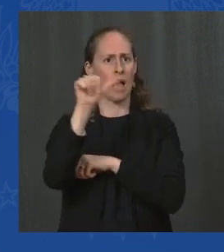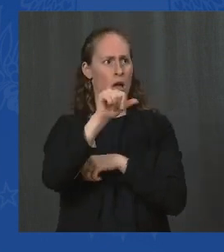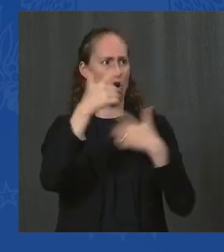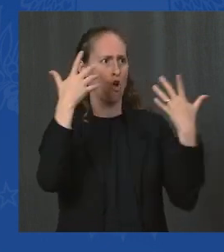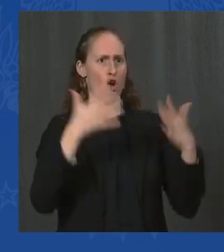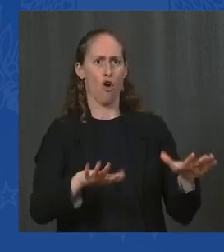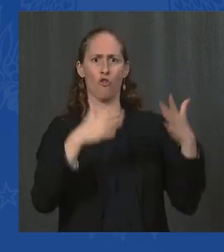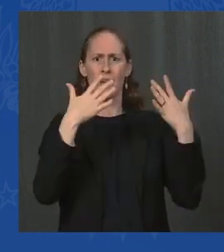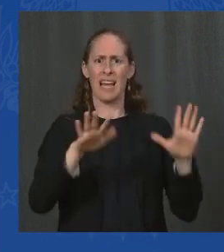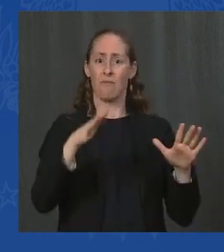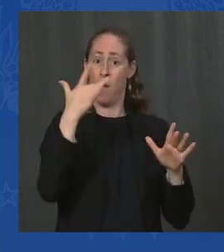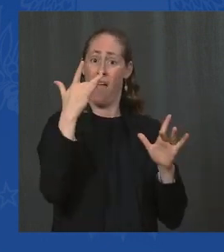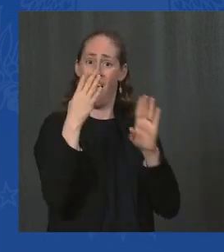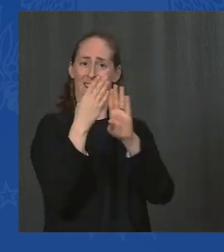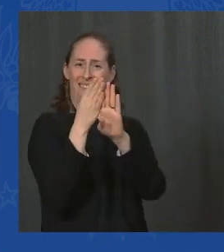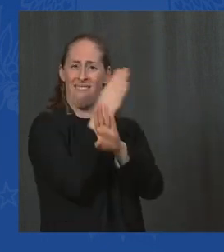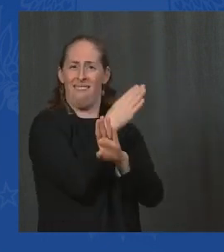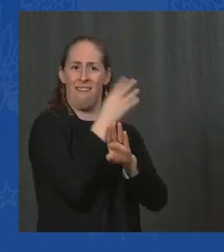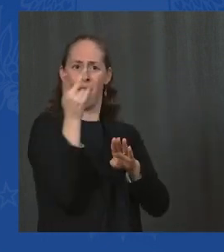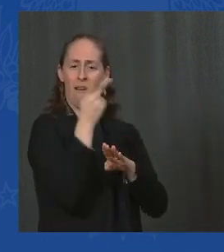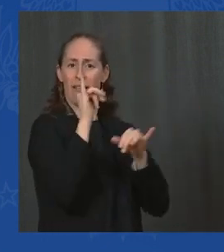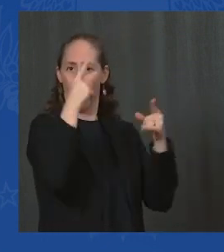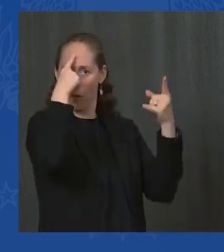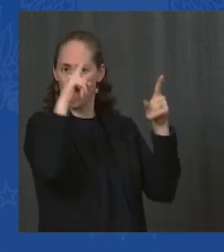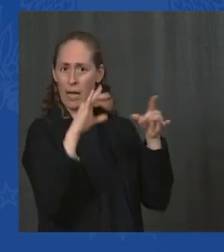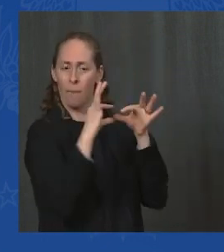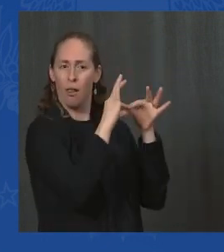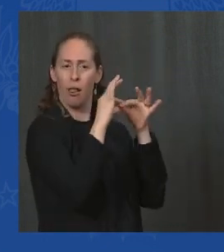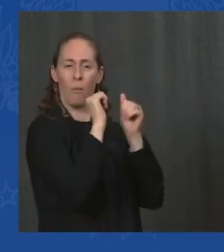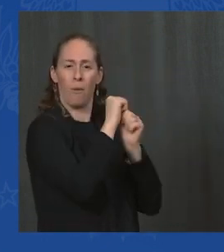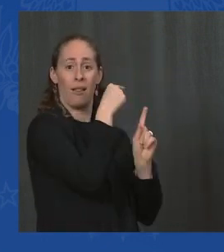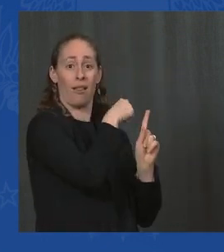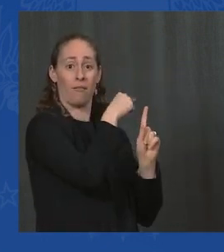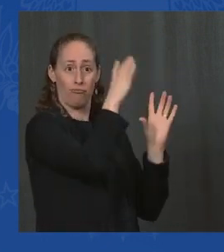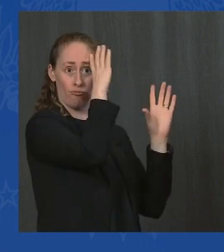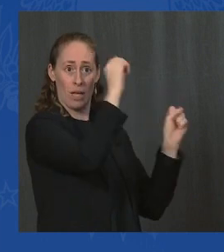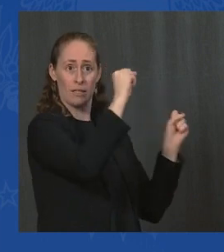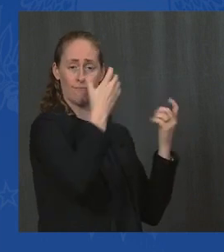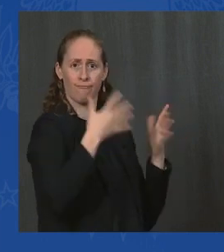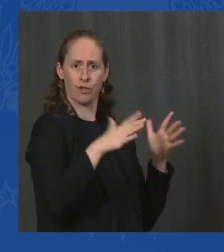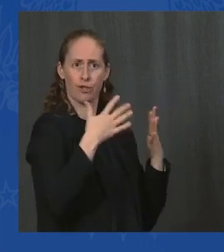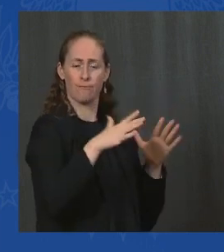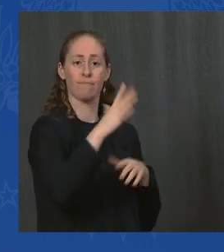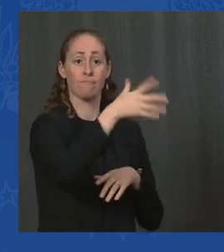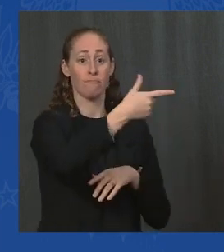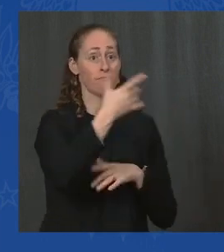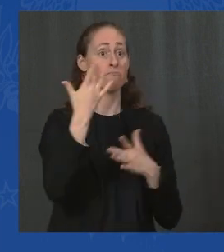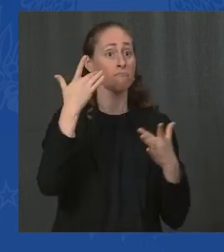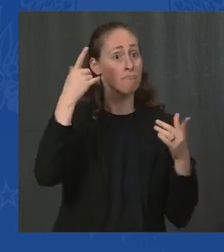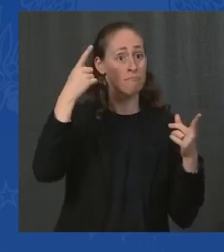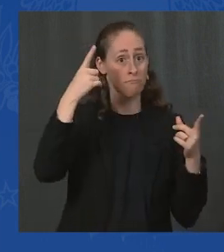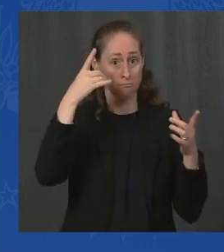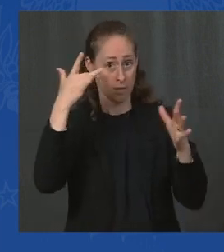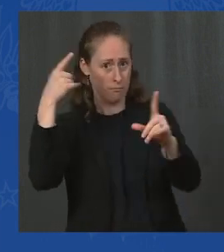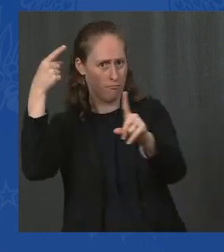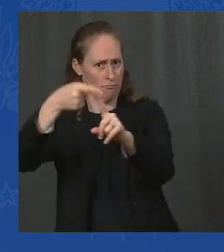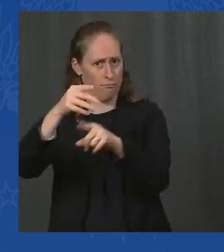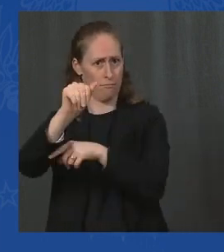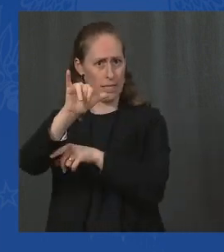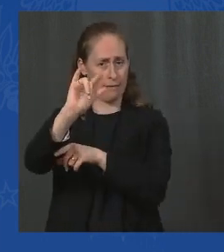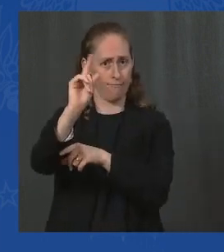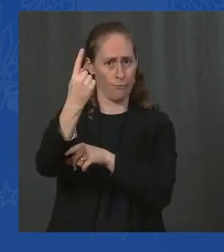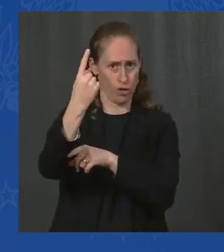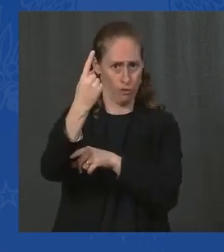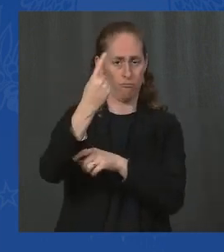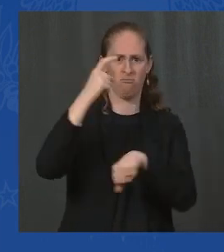agreement said that if we stuck to the May 1st deadline that they had signed on to leave by, the Taliban